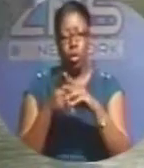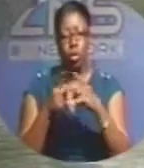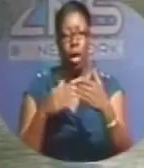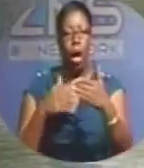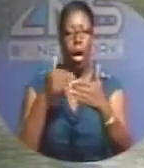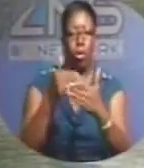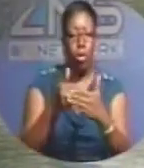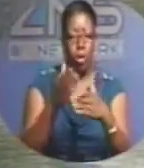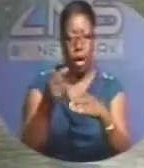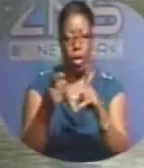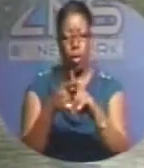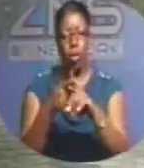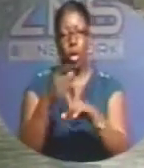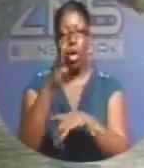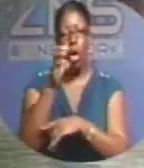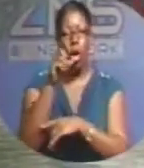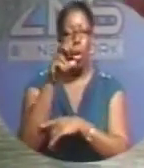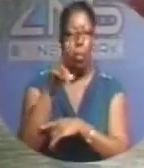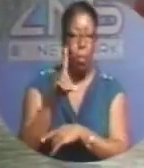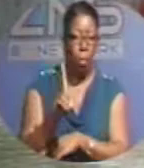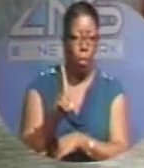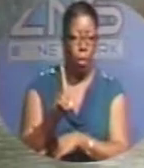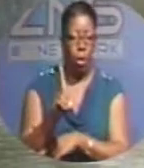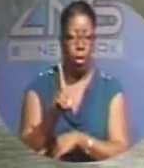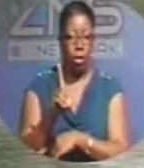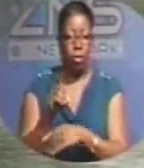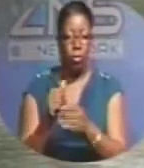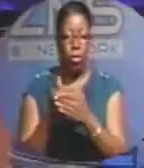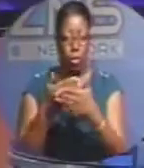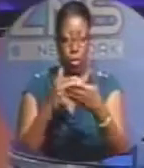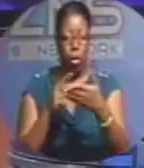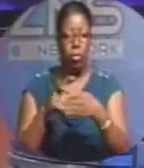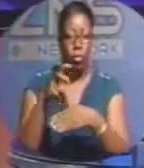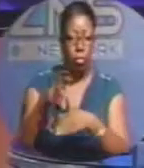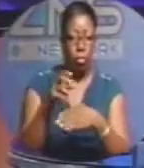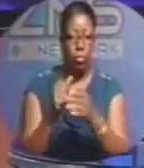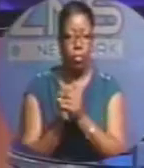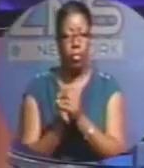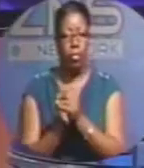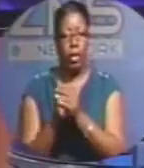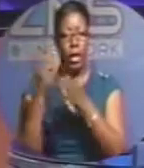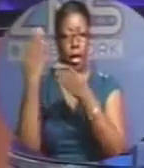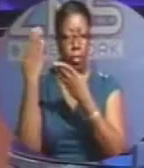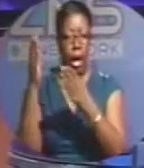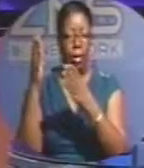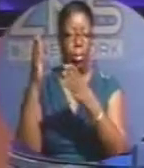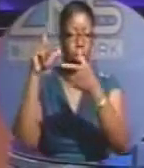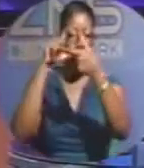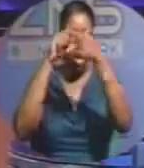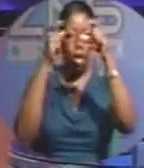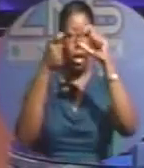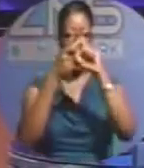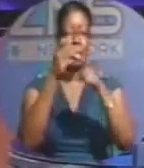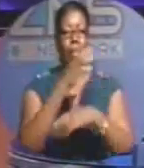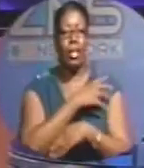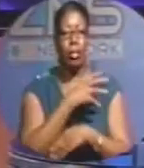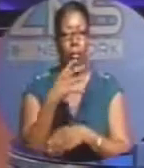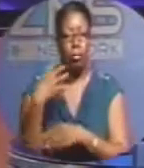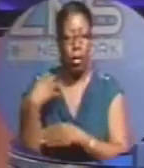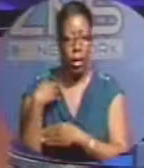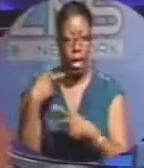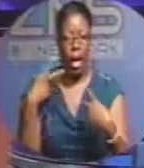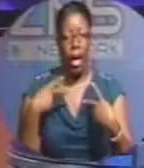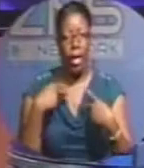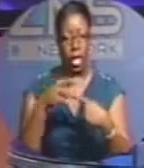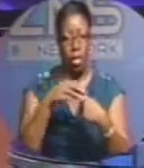to get to the board, stay over the board, and get up. The Bahamas Olympic Committee and the B3A is treated to a special breakfast